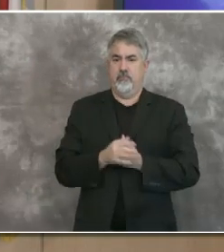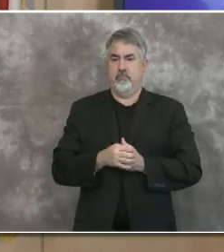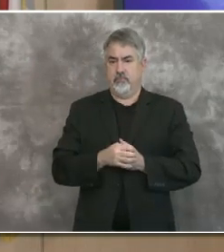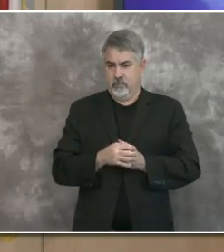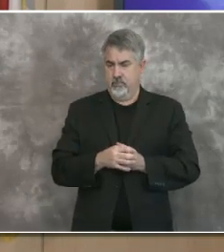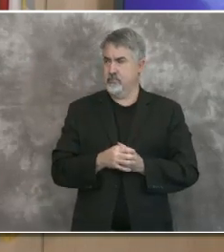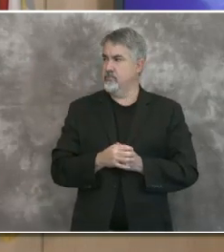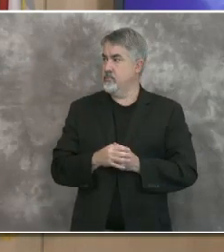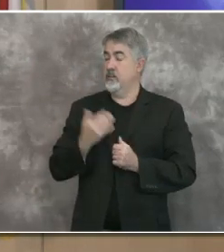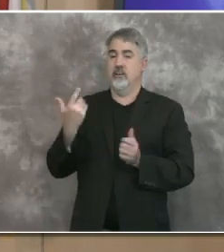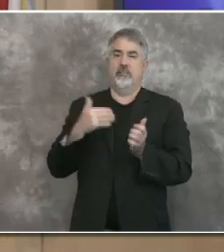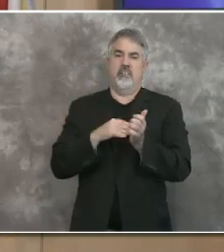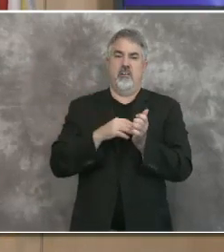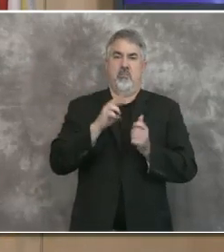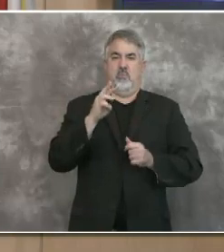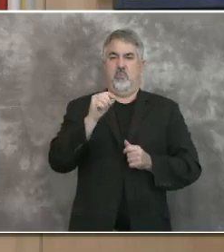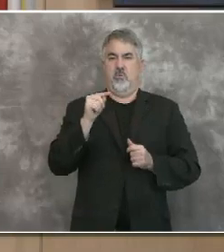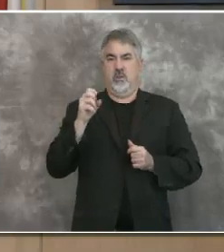report.